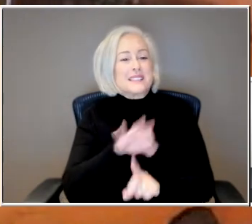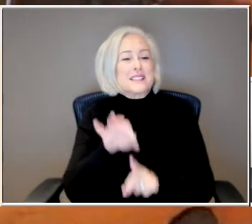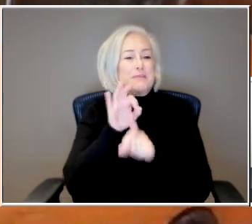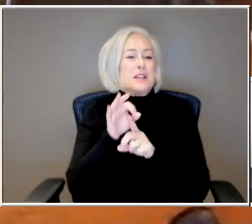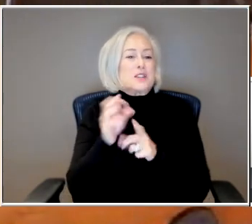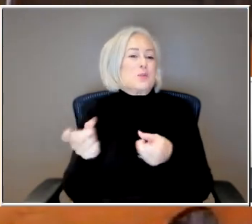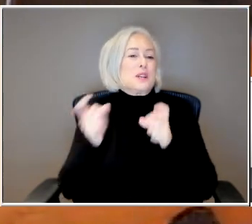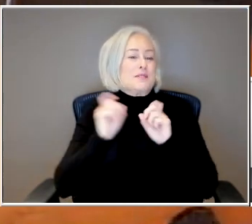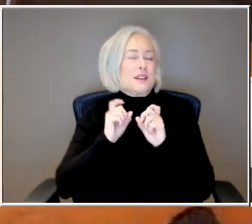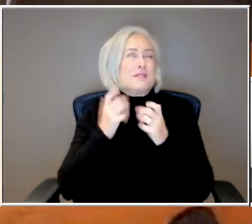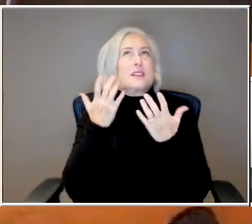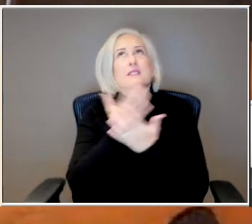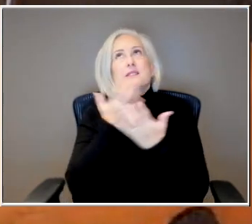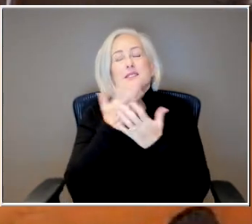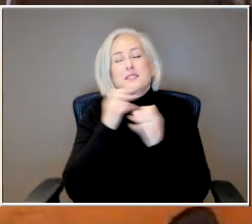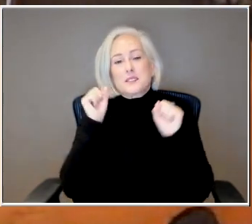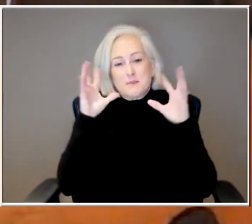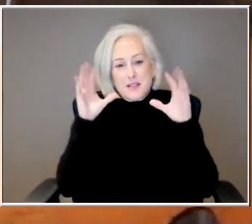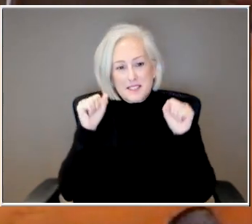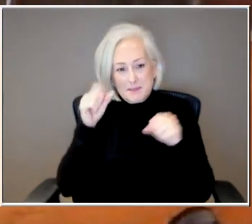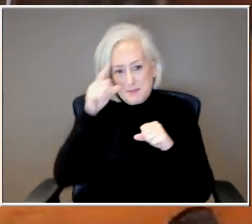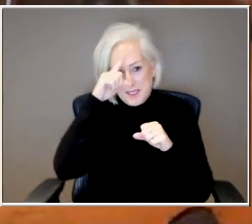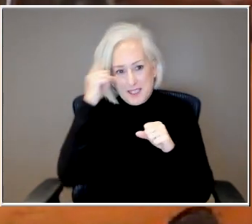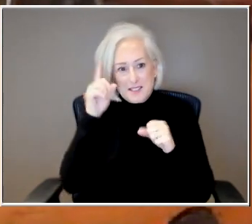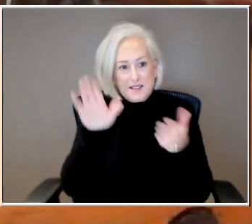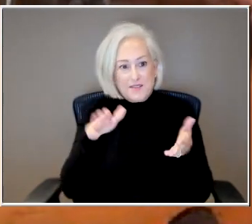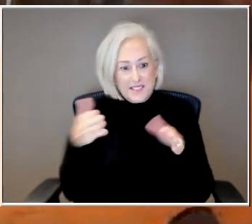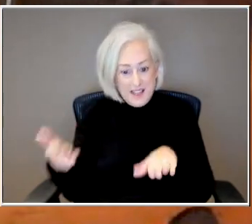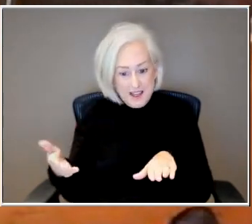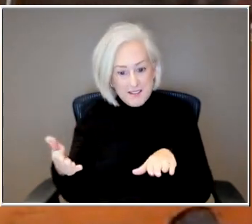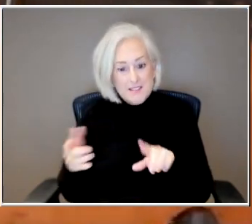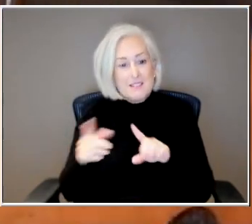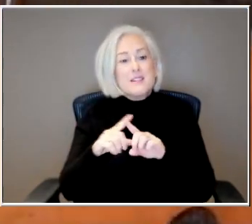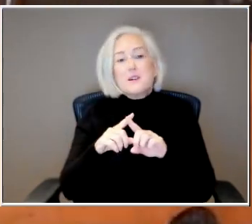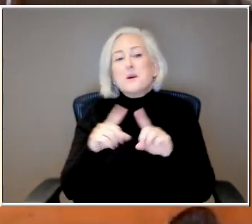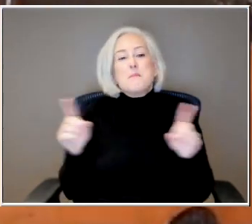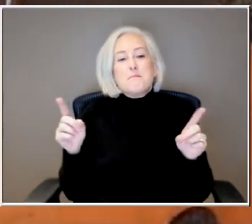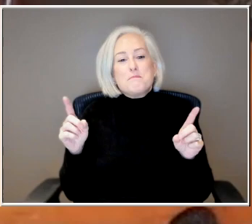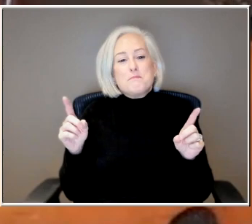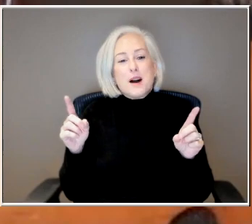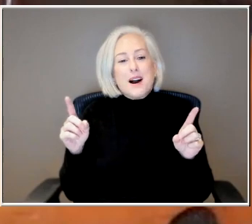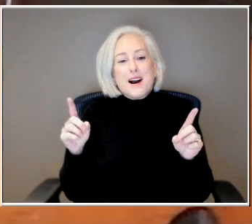such a gift because of Jeff. That, like you said, our Jeff